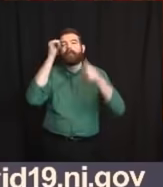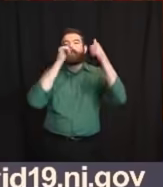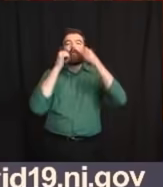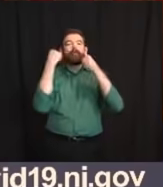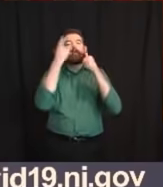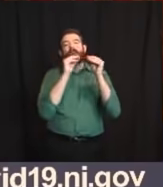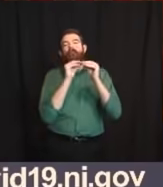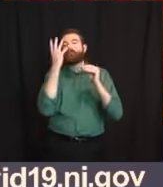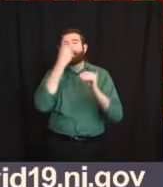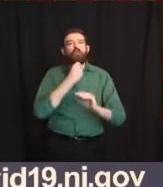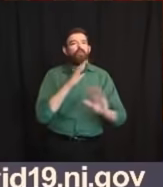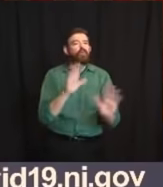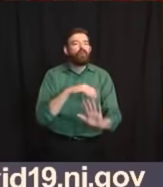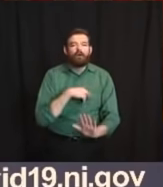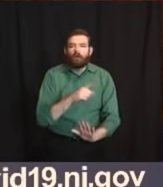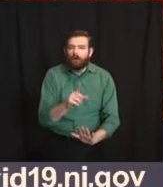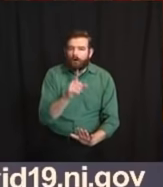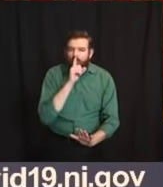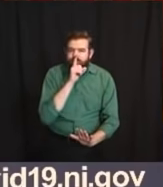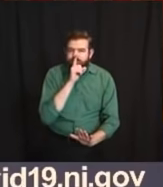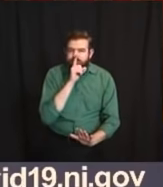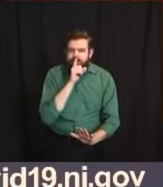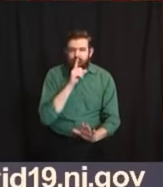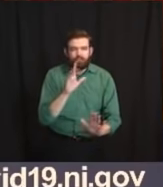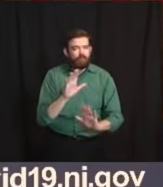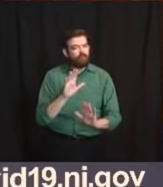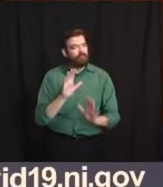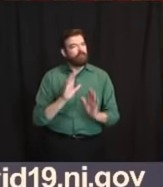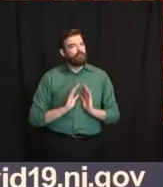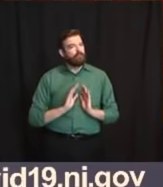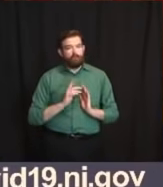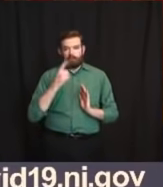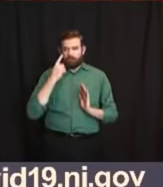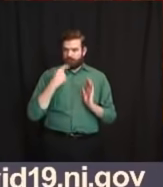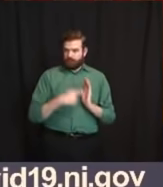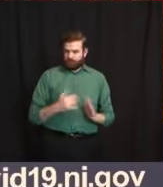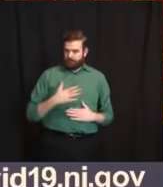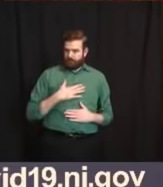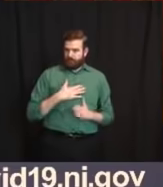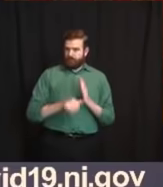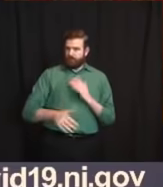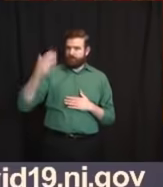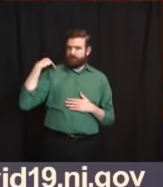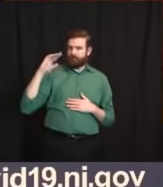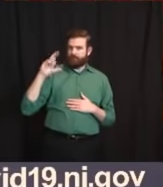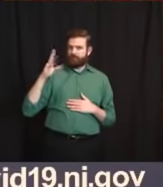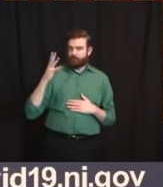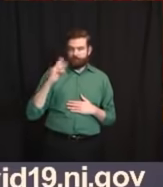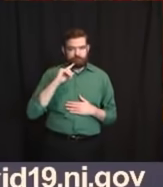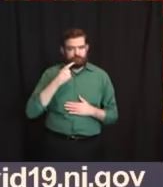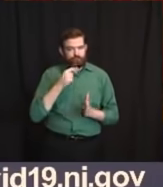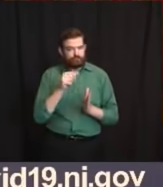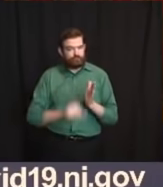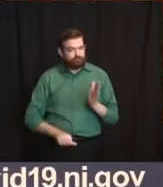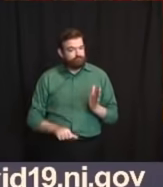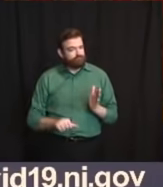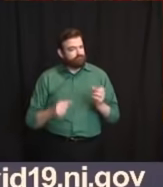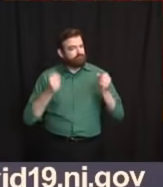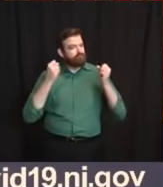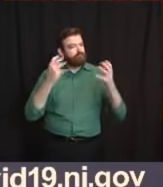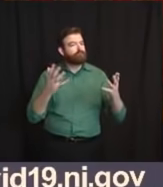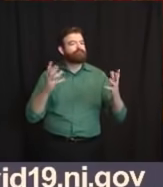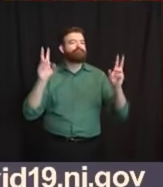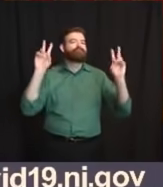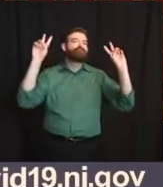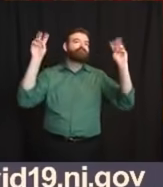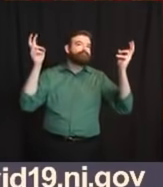And so hats off to you for giving the guidance. And again, this is one of these, I think, I don't want to put words in your mouth, but I think you felt strongly,